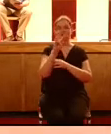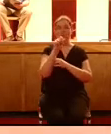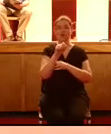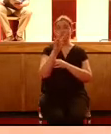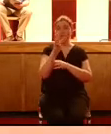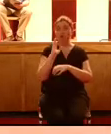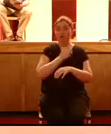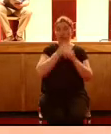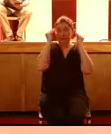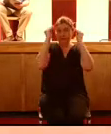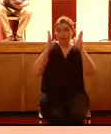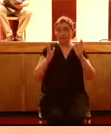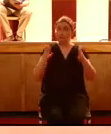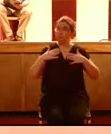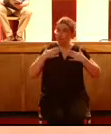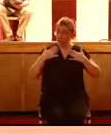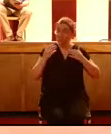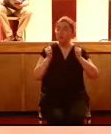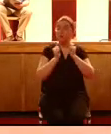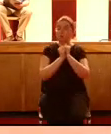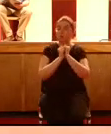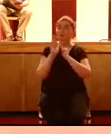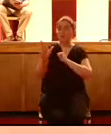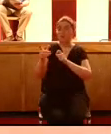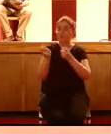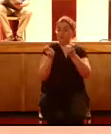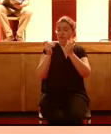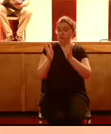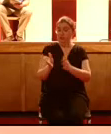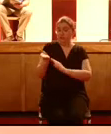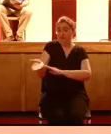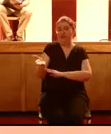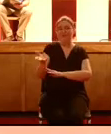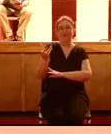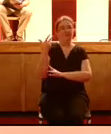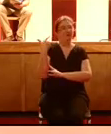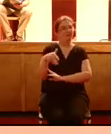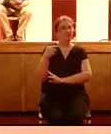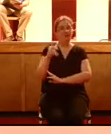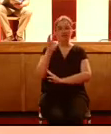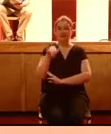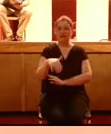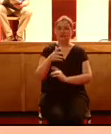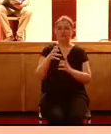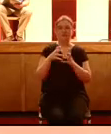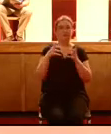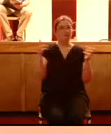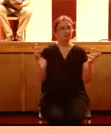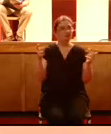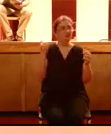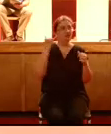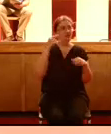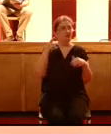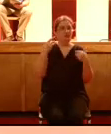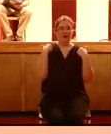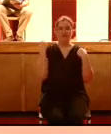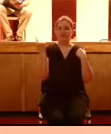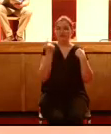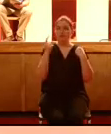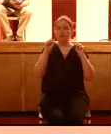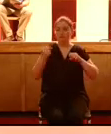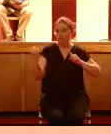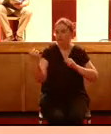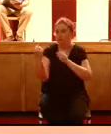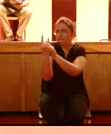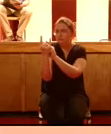were happy with their administration at their school. And I think that's huge for teacher retention, because if you have someone that you can go to with your